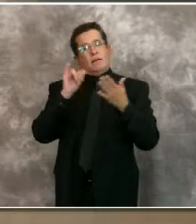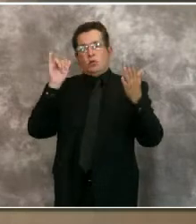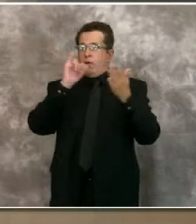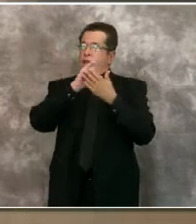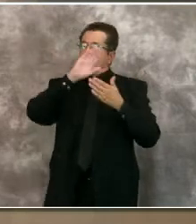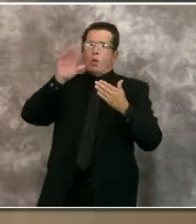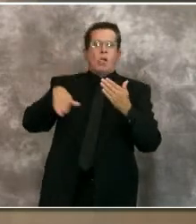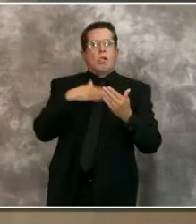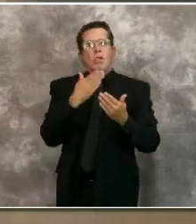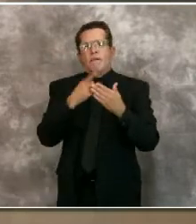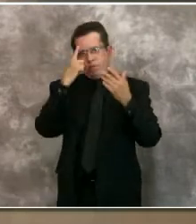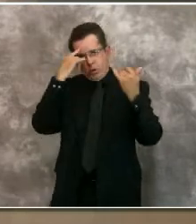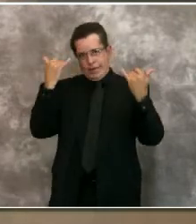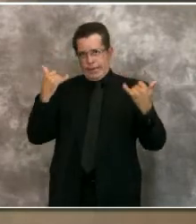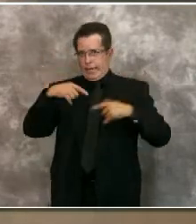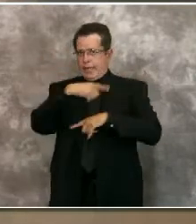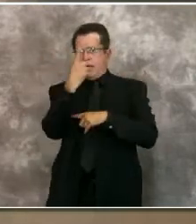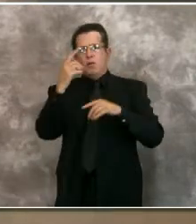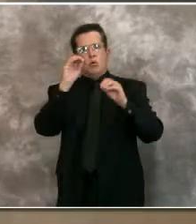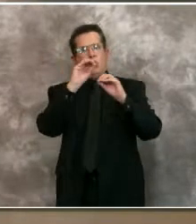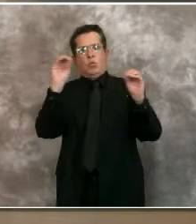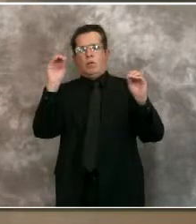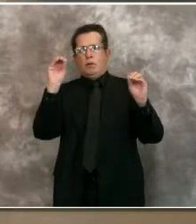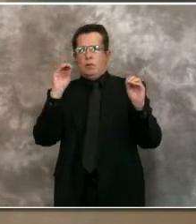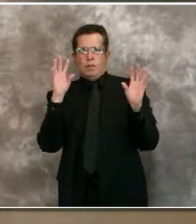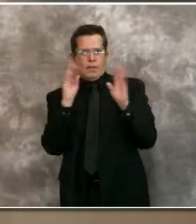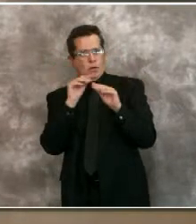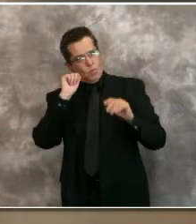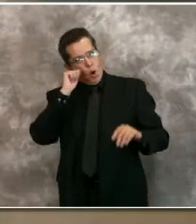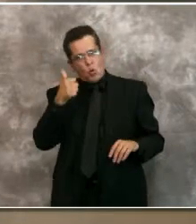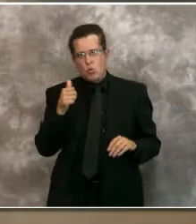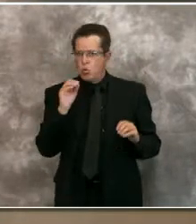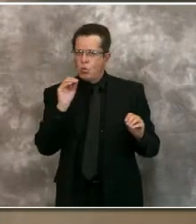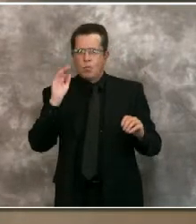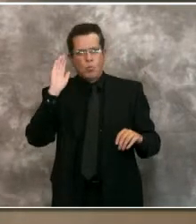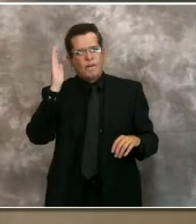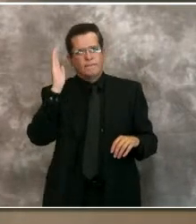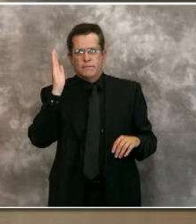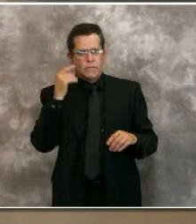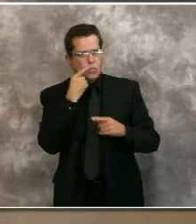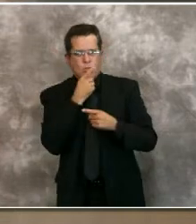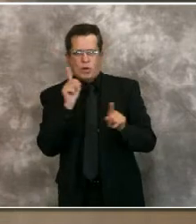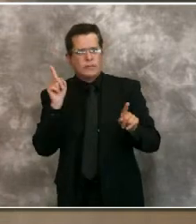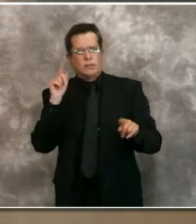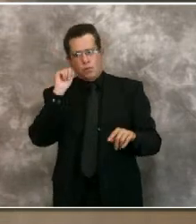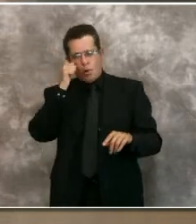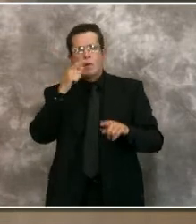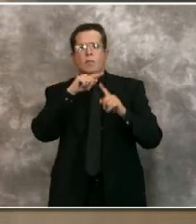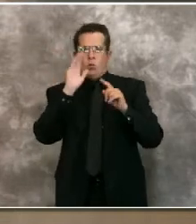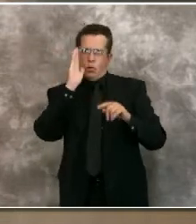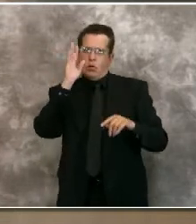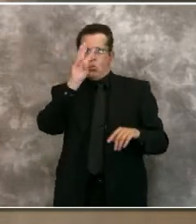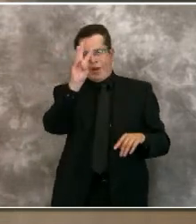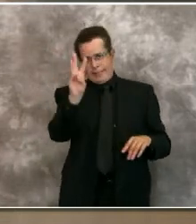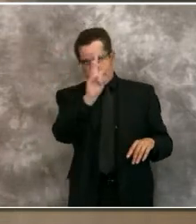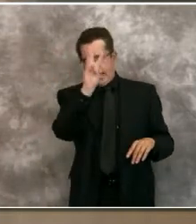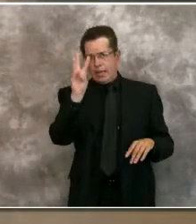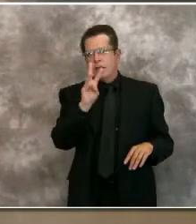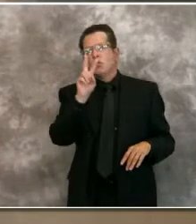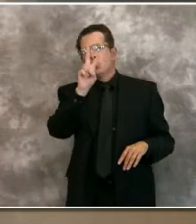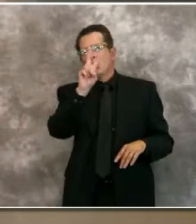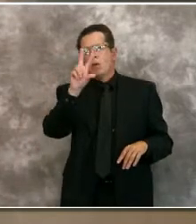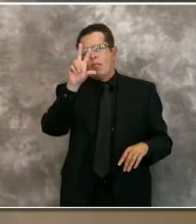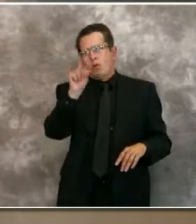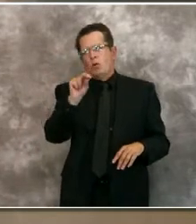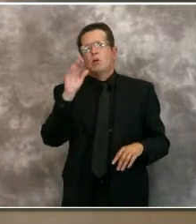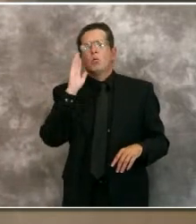for today. We are not going to be holding a media briefing tomorrow, but we will be back on Wednesday at 2:30, and updates